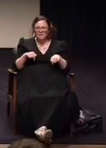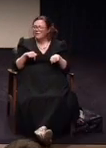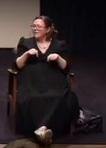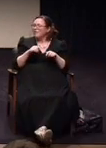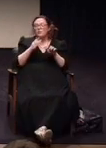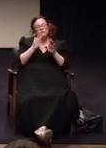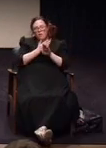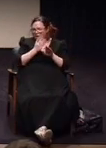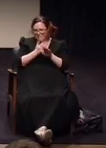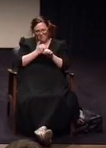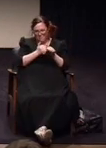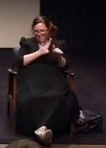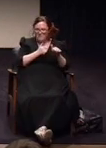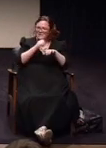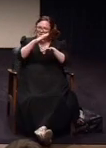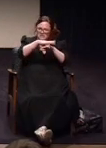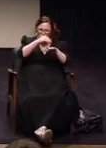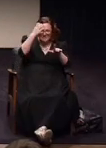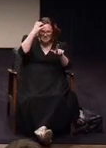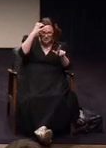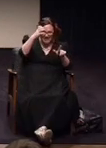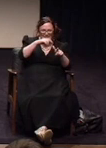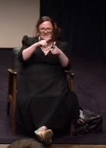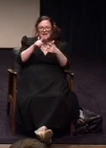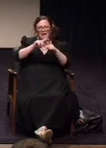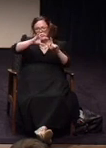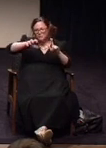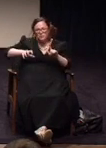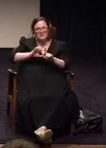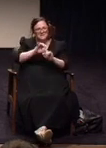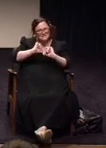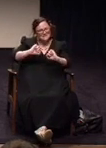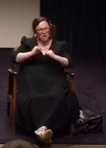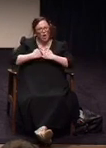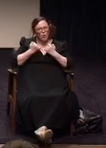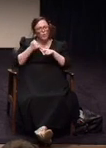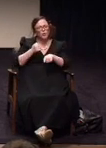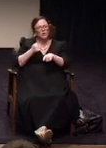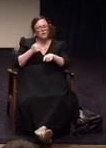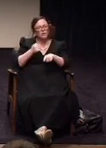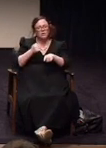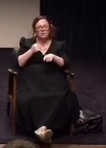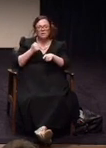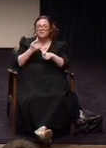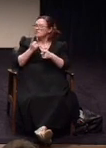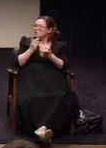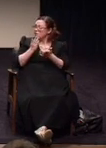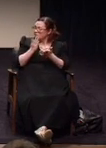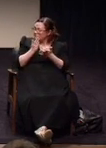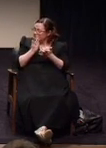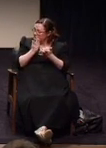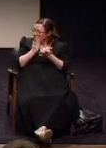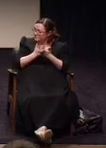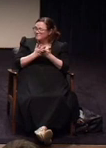company. We are owned by the Swedish state and the municipalities and regions. So we are actually owned by